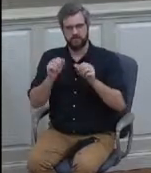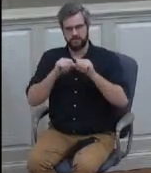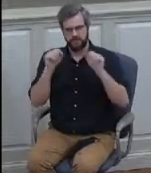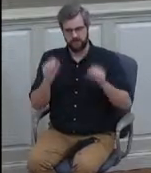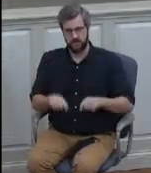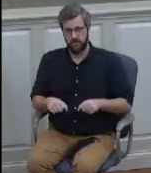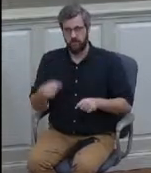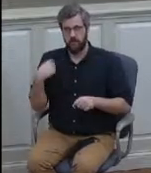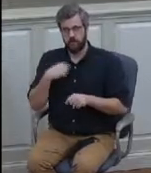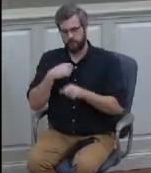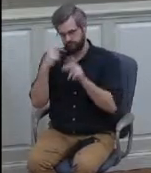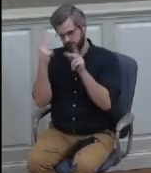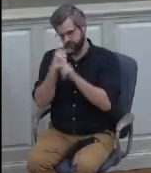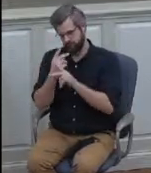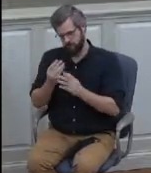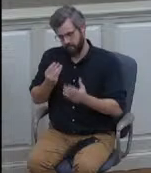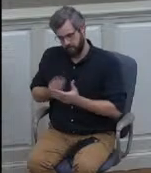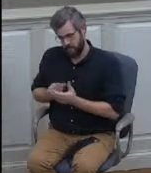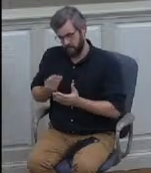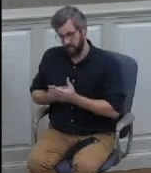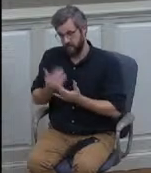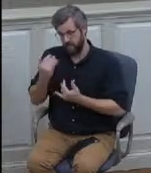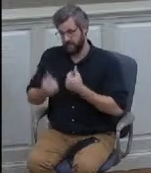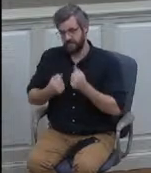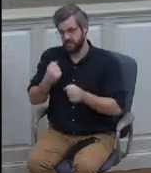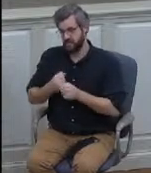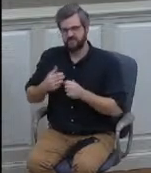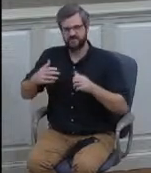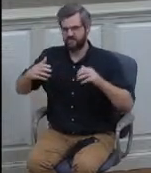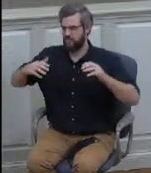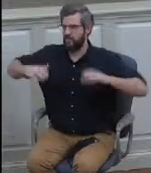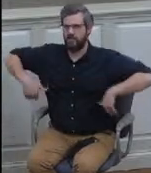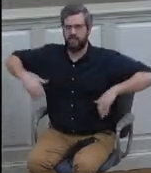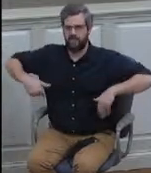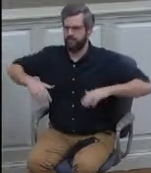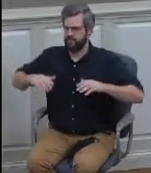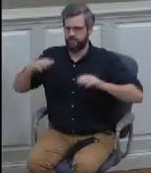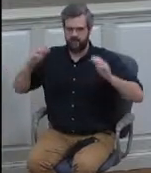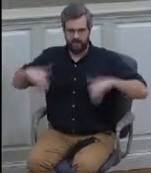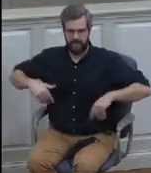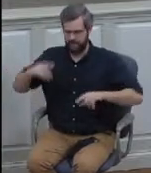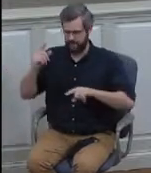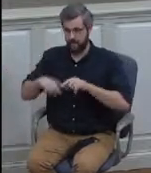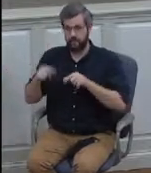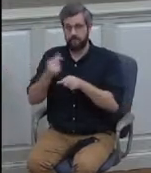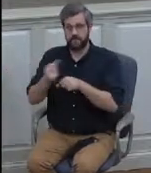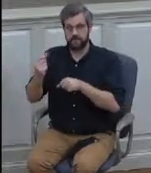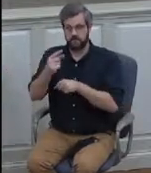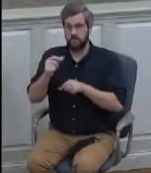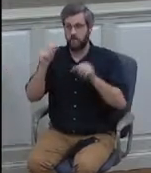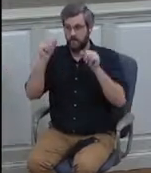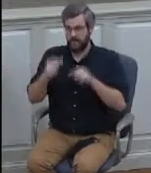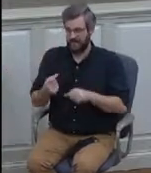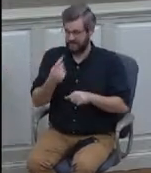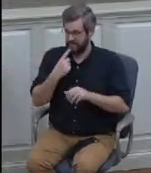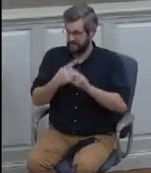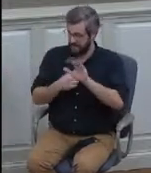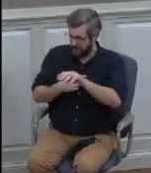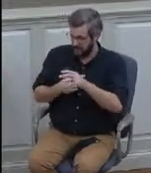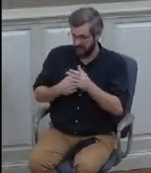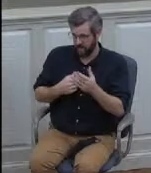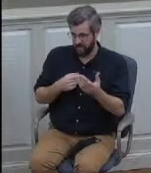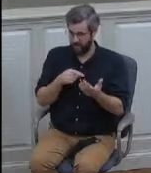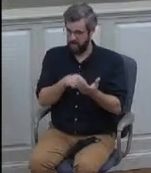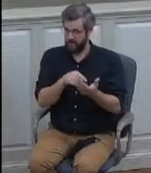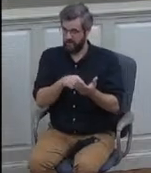formulating budget, it's probably too late for me to do it this year with this budget. But next year, you know, we'll be able to say, hey, we are struggling to keep up in